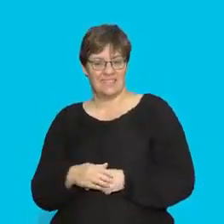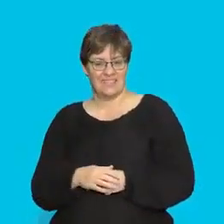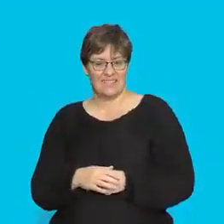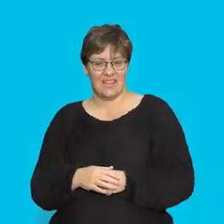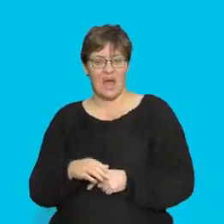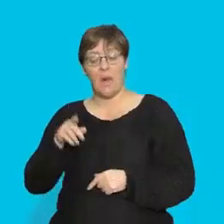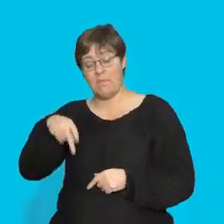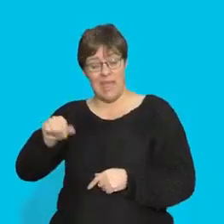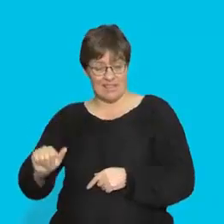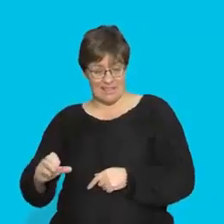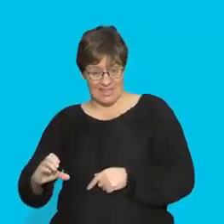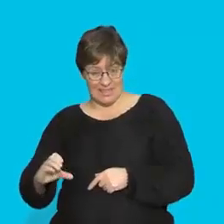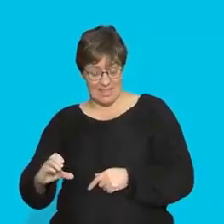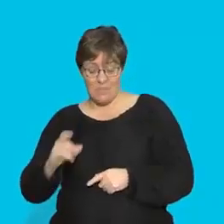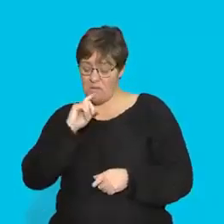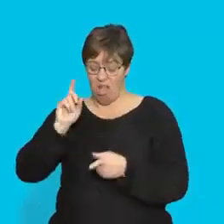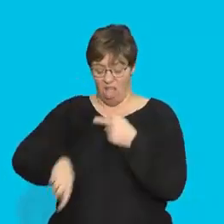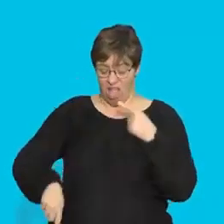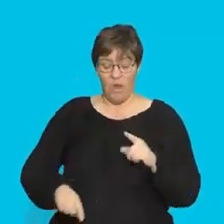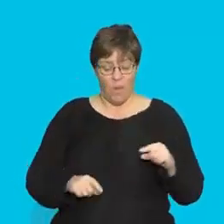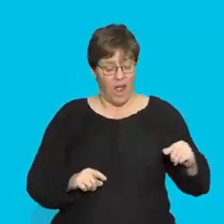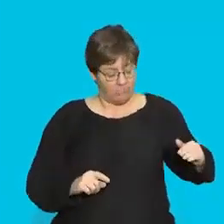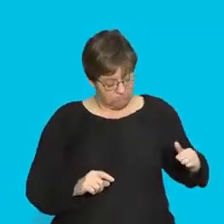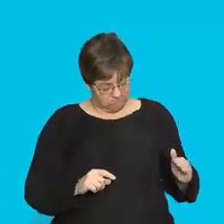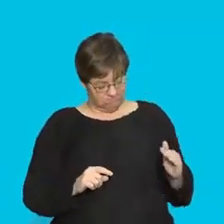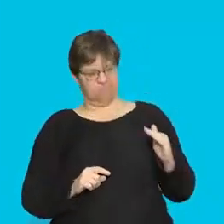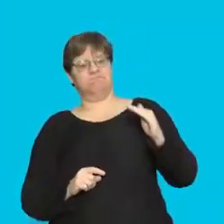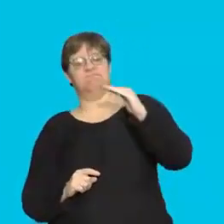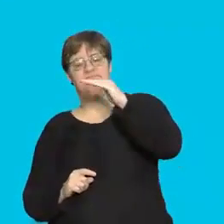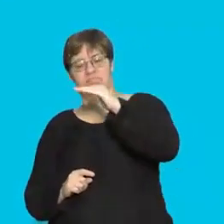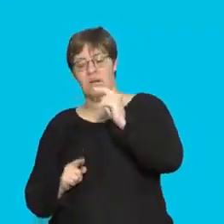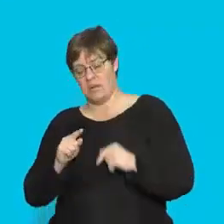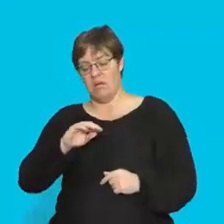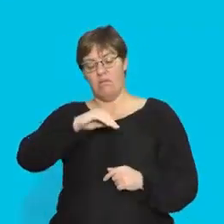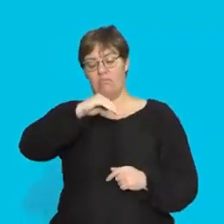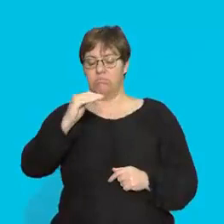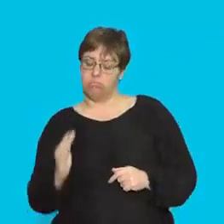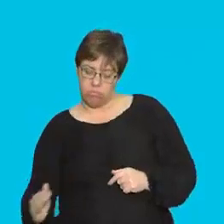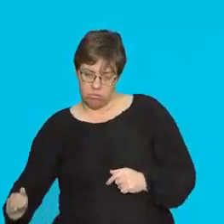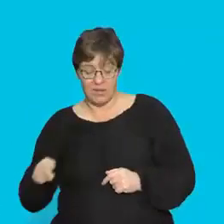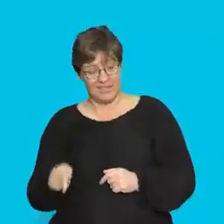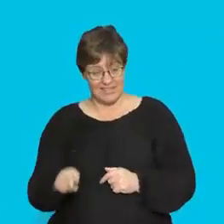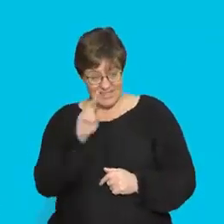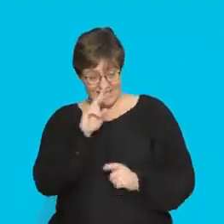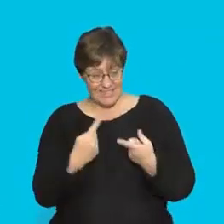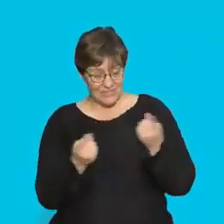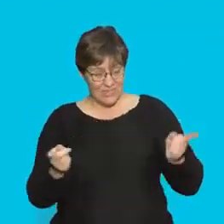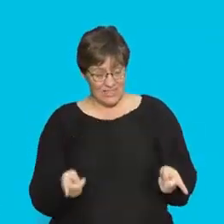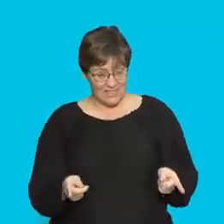outcompete Paramecium caudatum. Right? So the word outcompete means